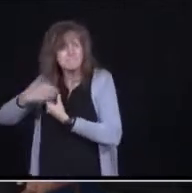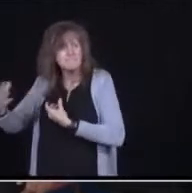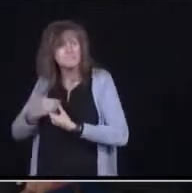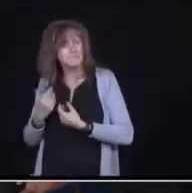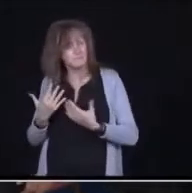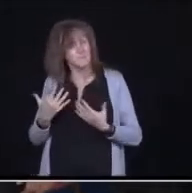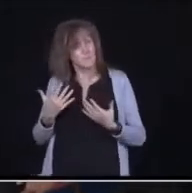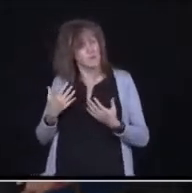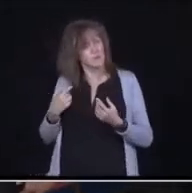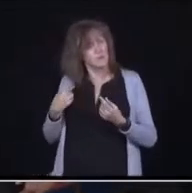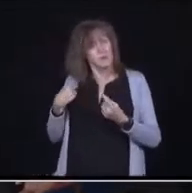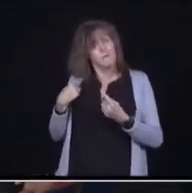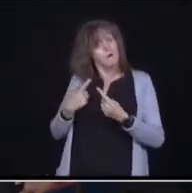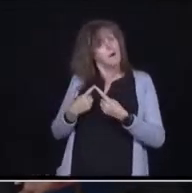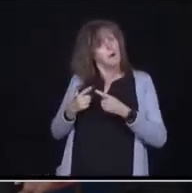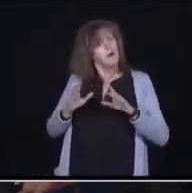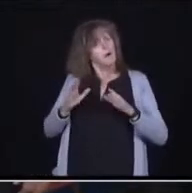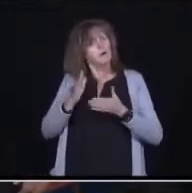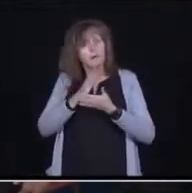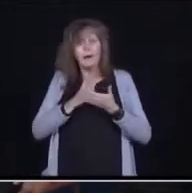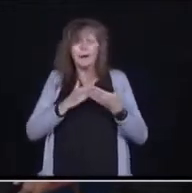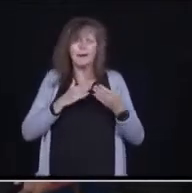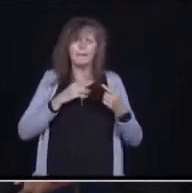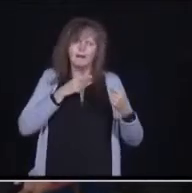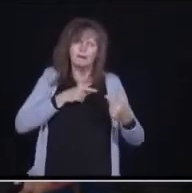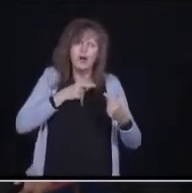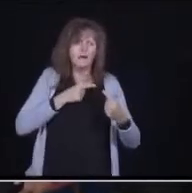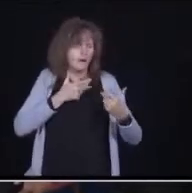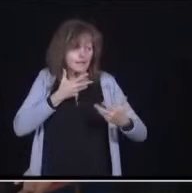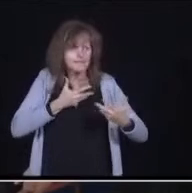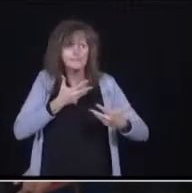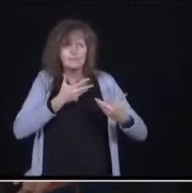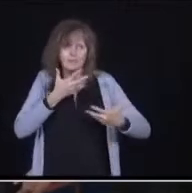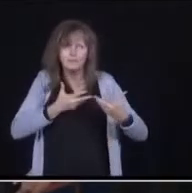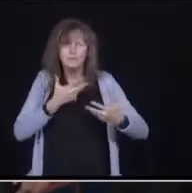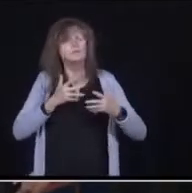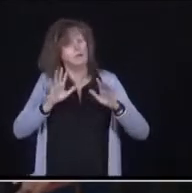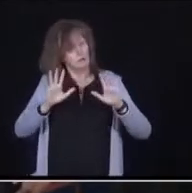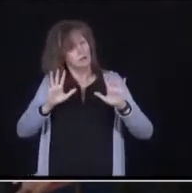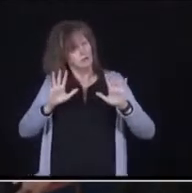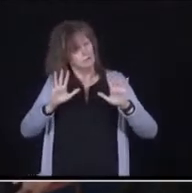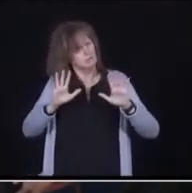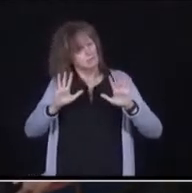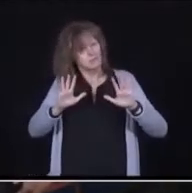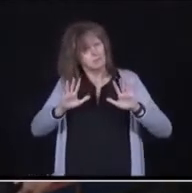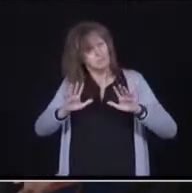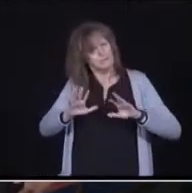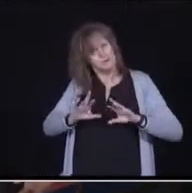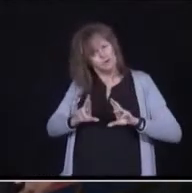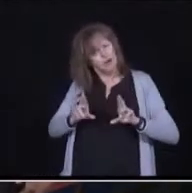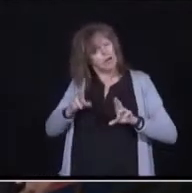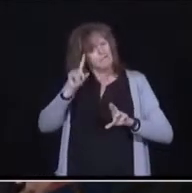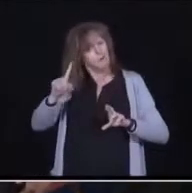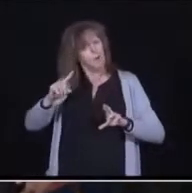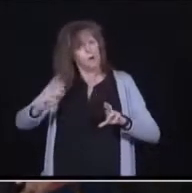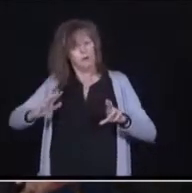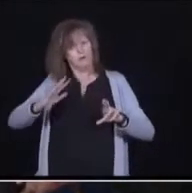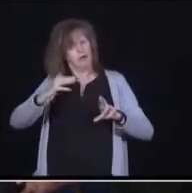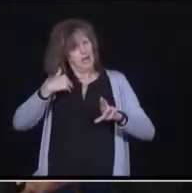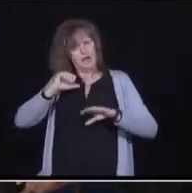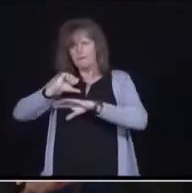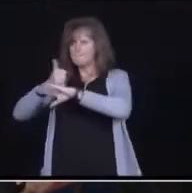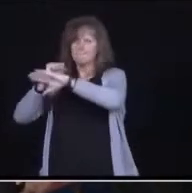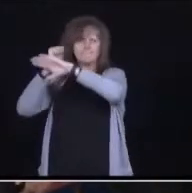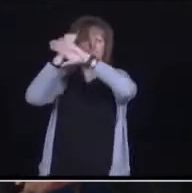on all the other occasions. We're going to have this up and going. We're going to have more testing areas than anywhere in the country,